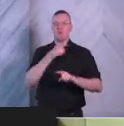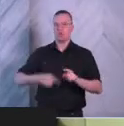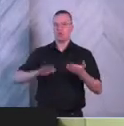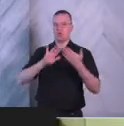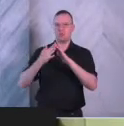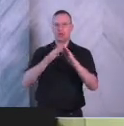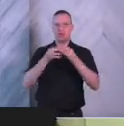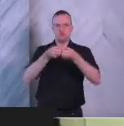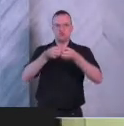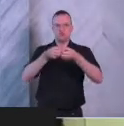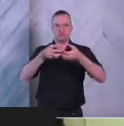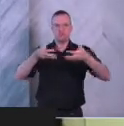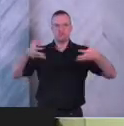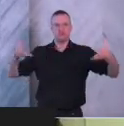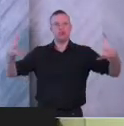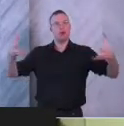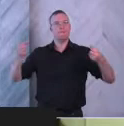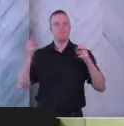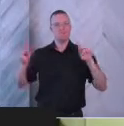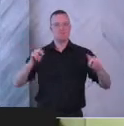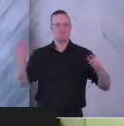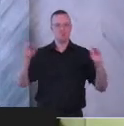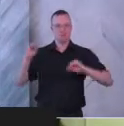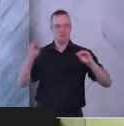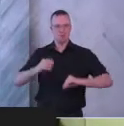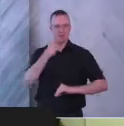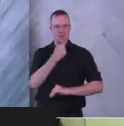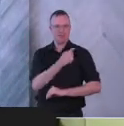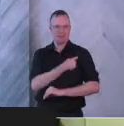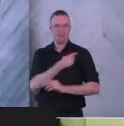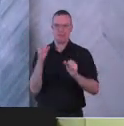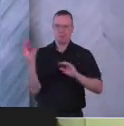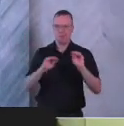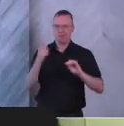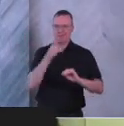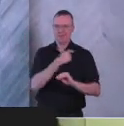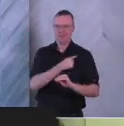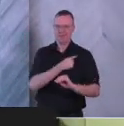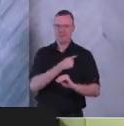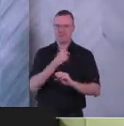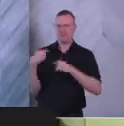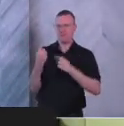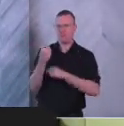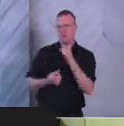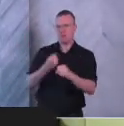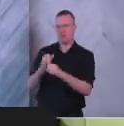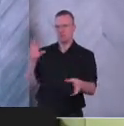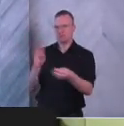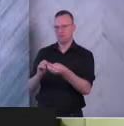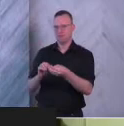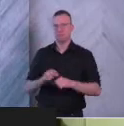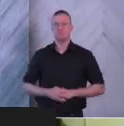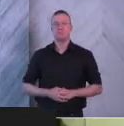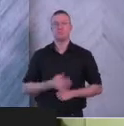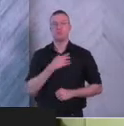is growing very well in the last, actually many of them are coming to Kingston in the last few years. And here are some